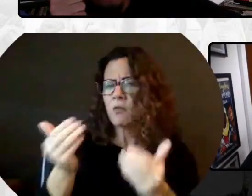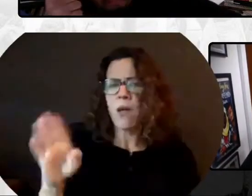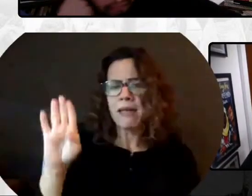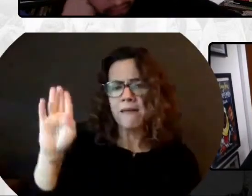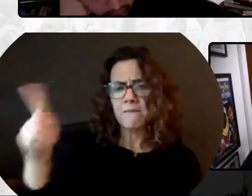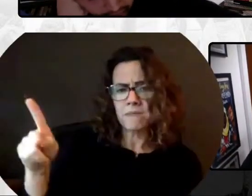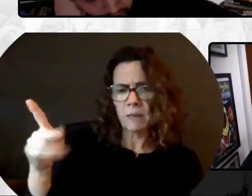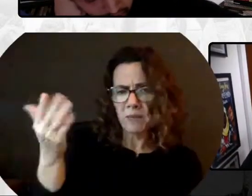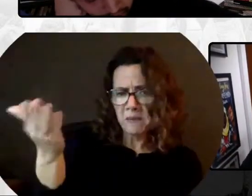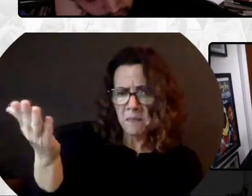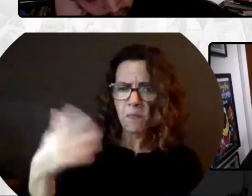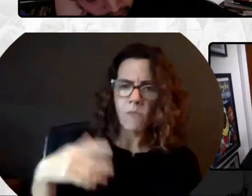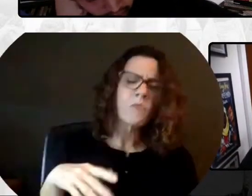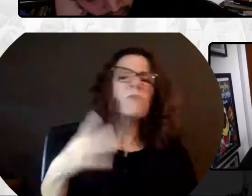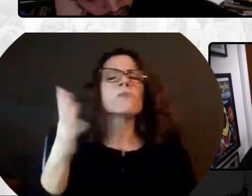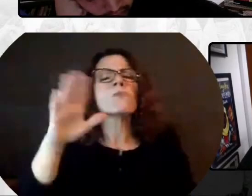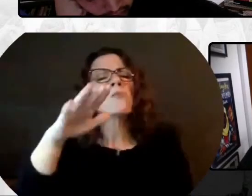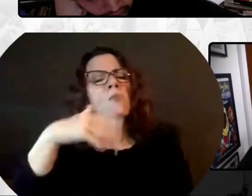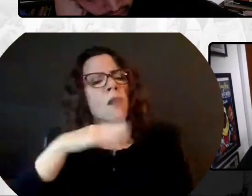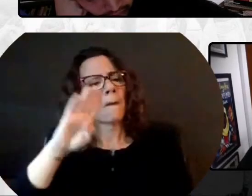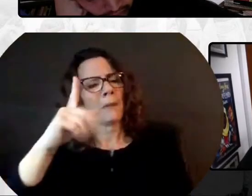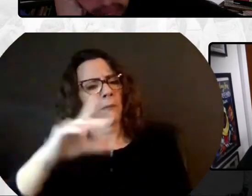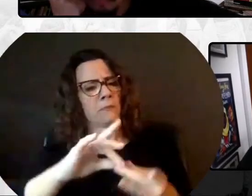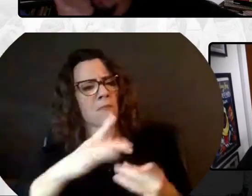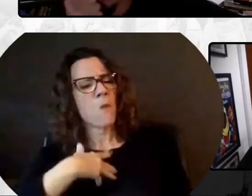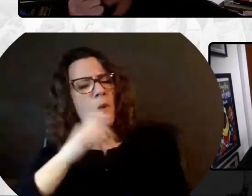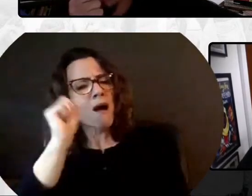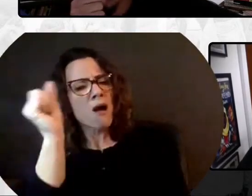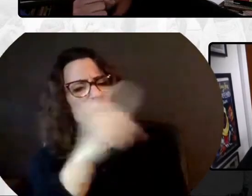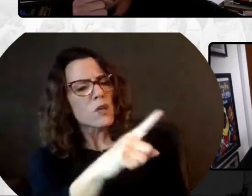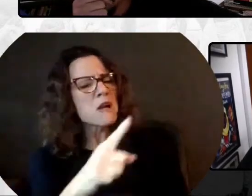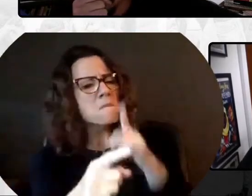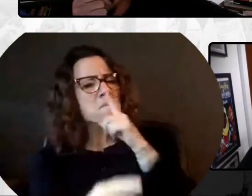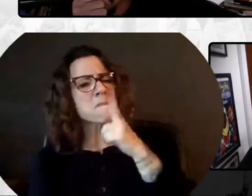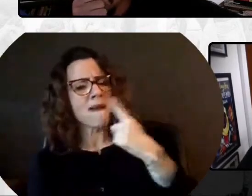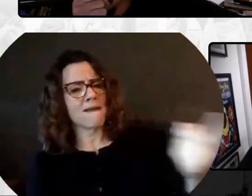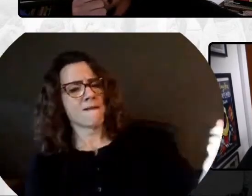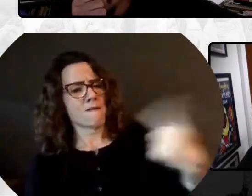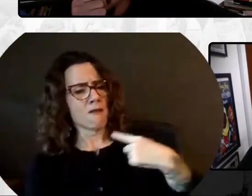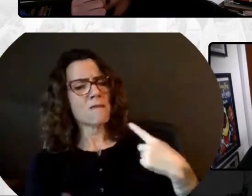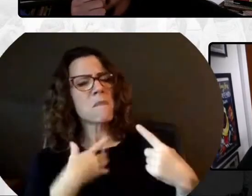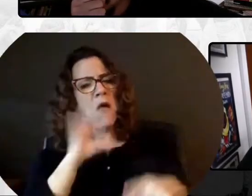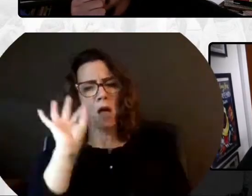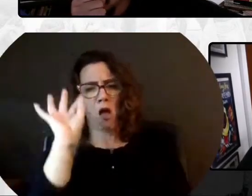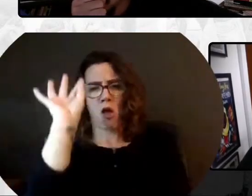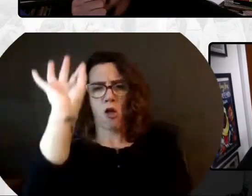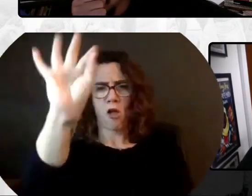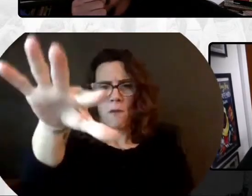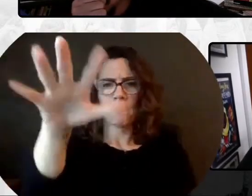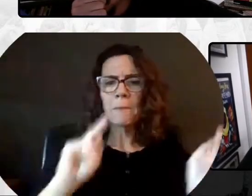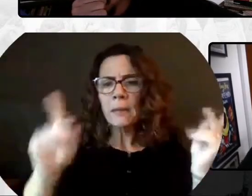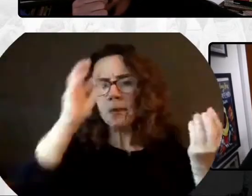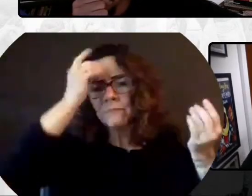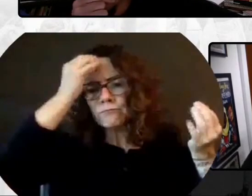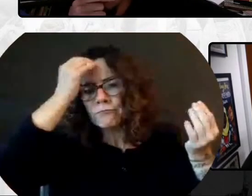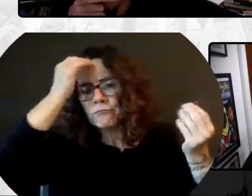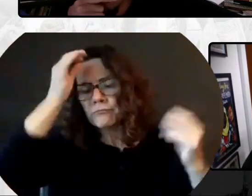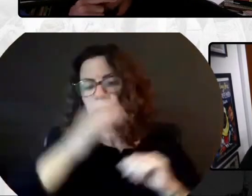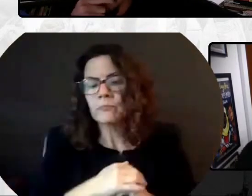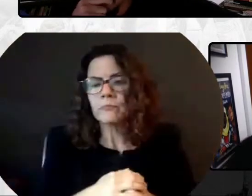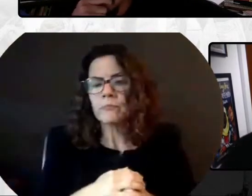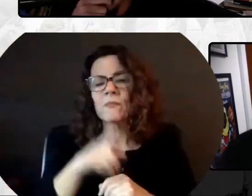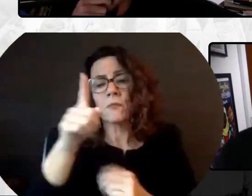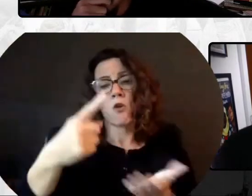about. They talk about like runaway, like hiding Nat Turner, for example, and then I think a lot of people, how they would